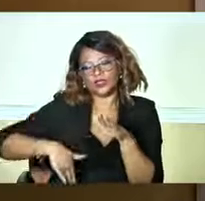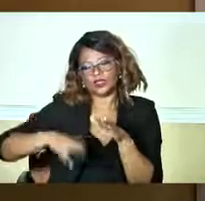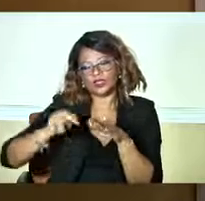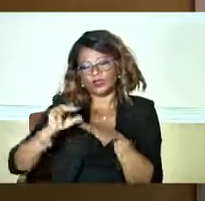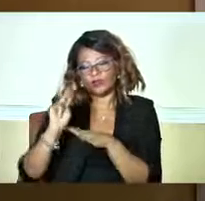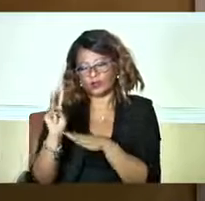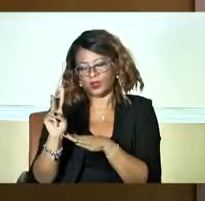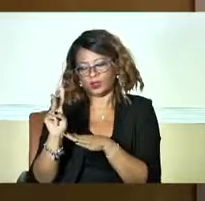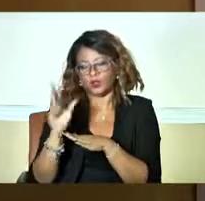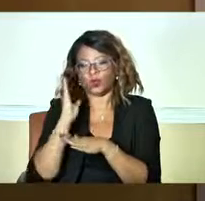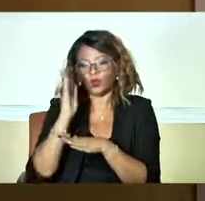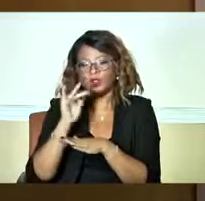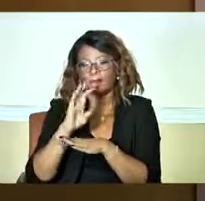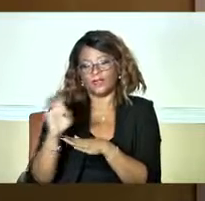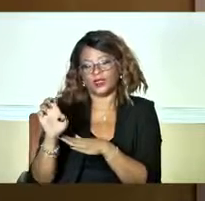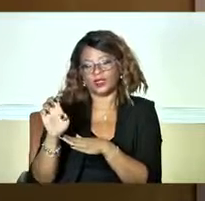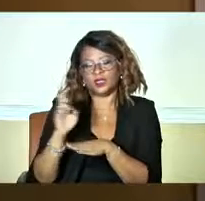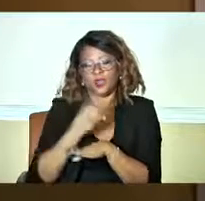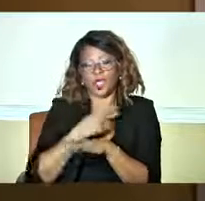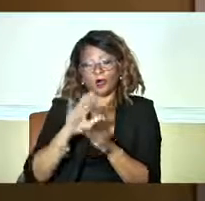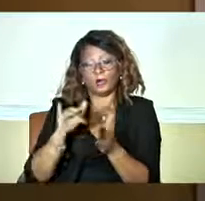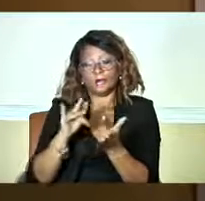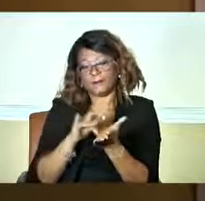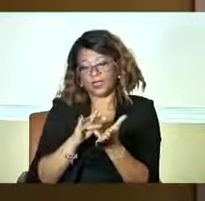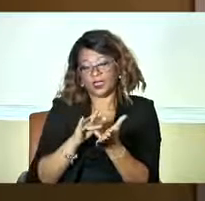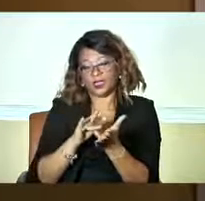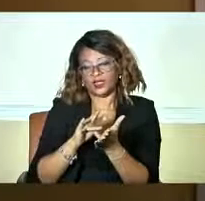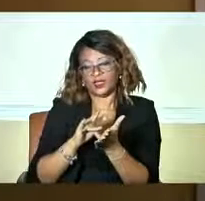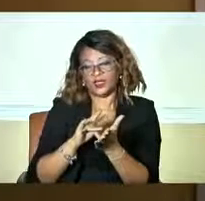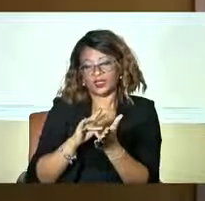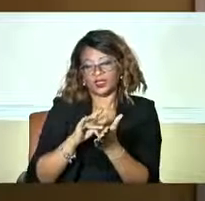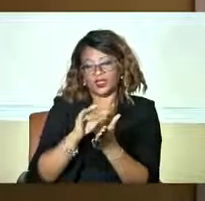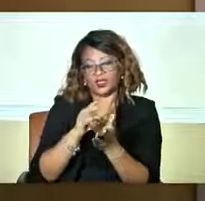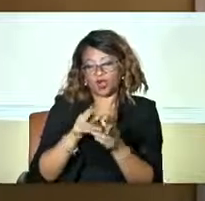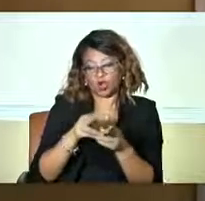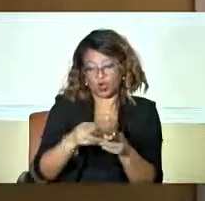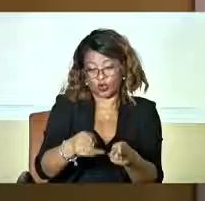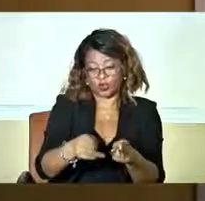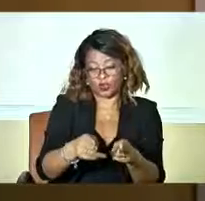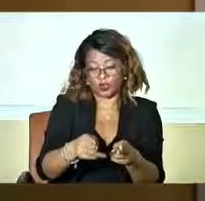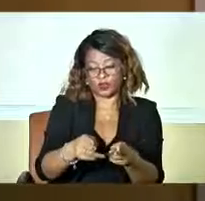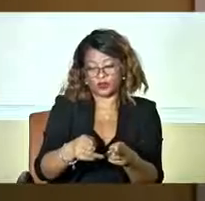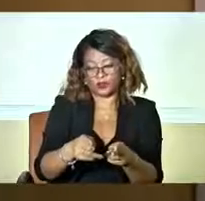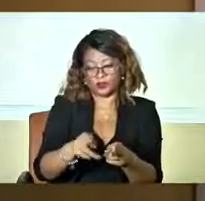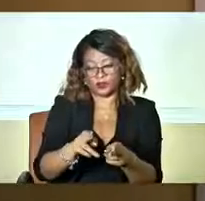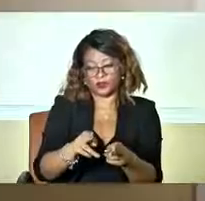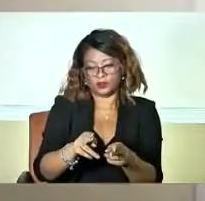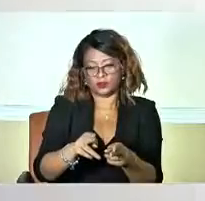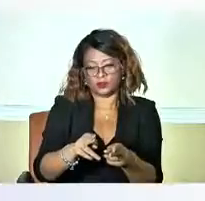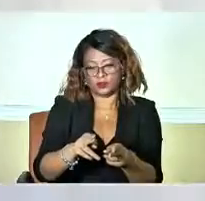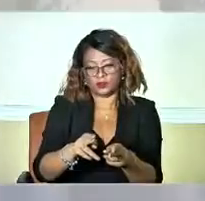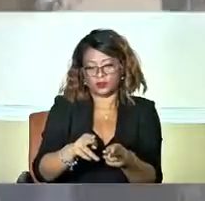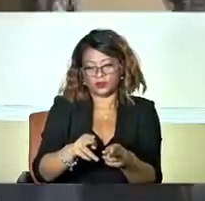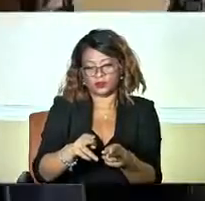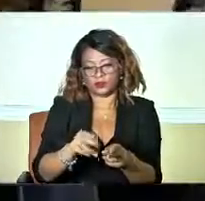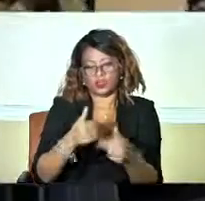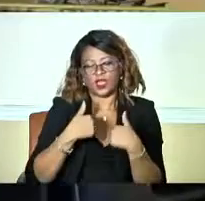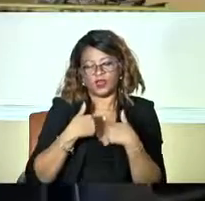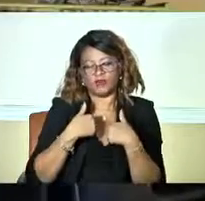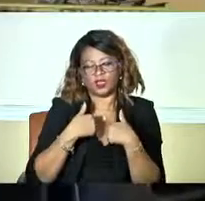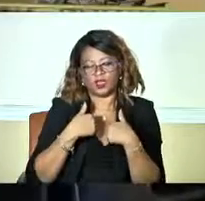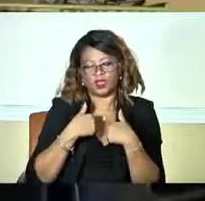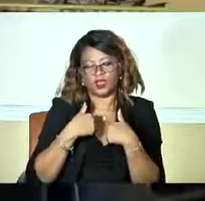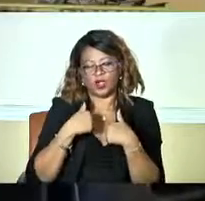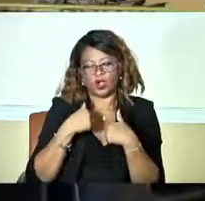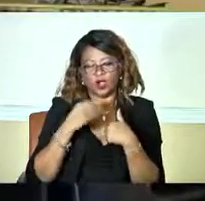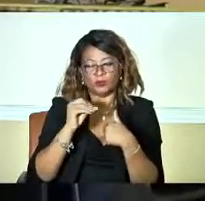November, will be our main clinical corridor. And within that main clinical corridor, we have our